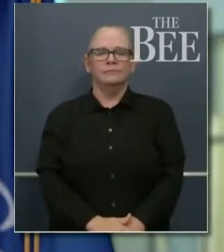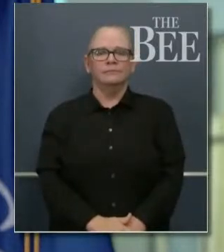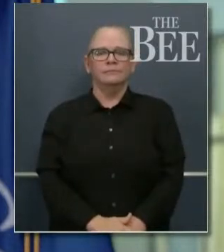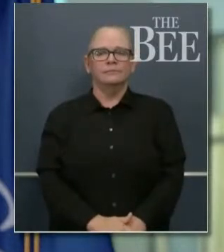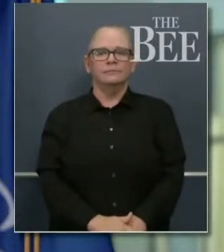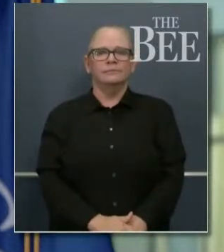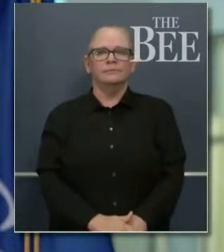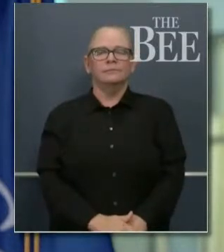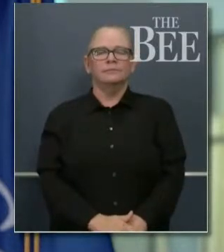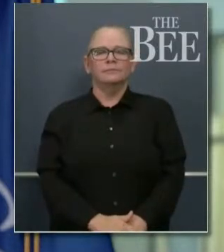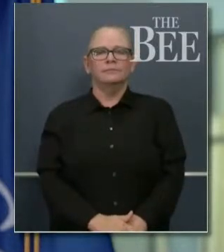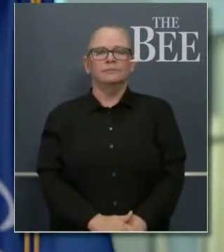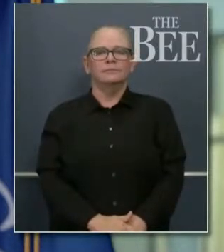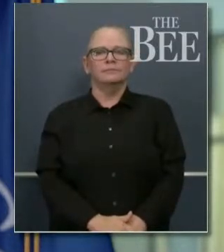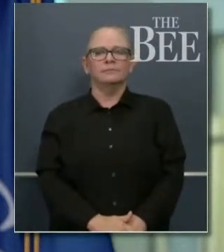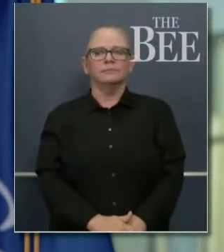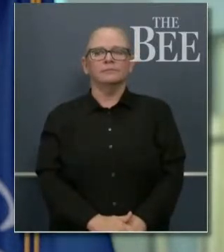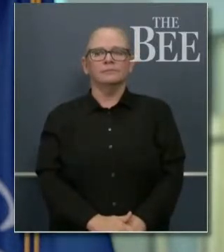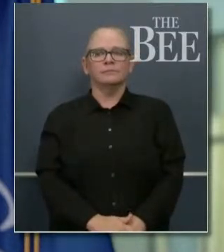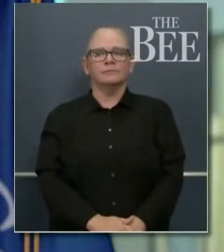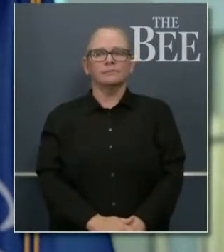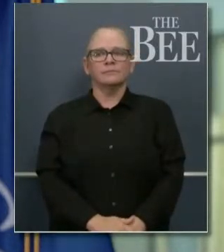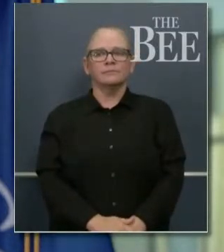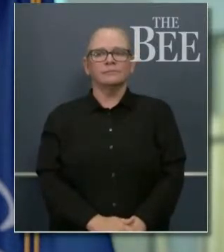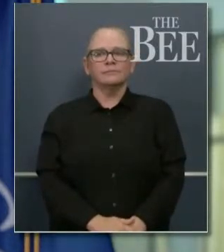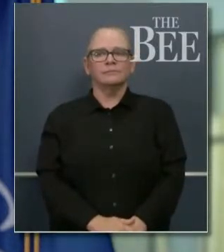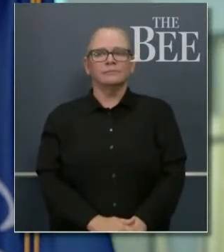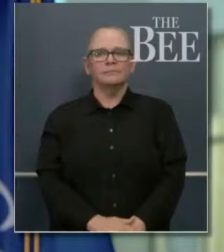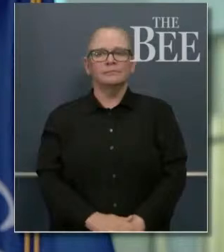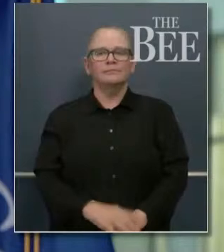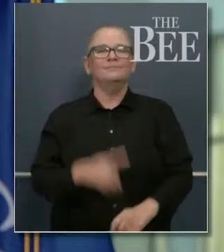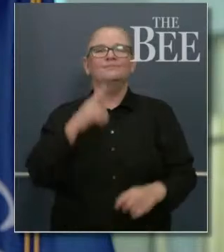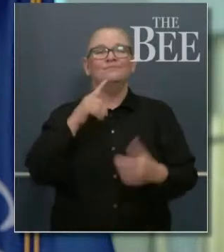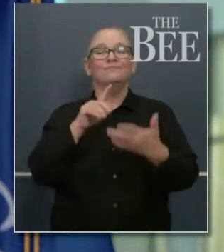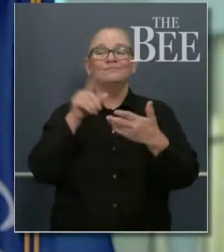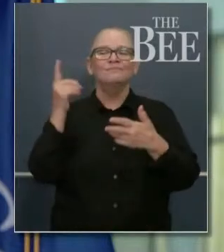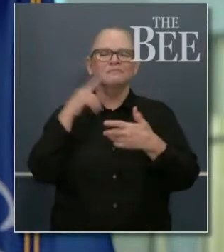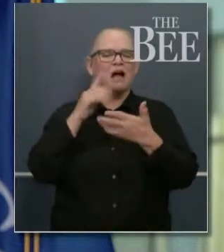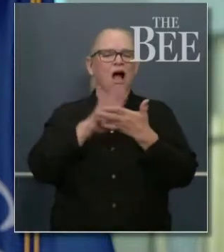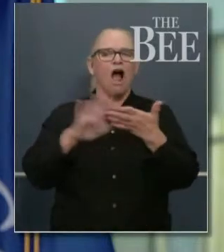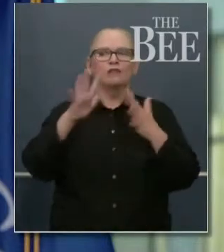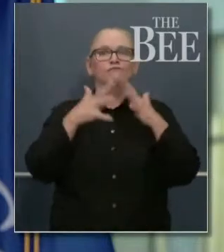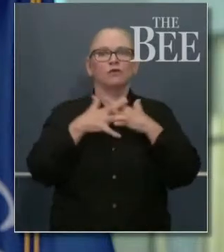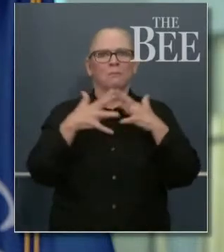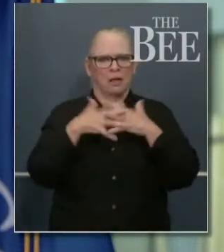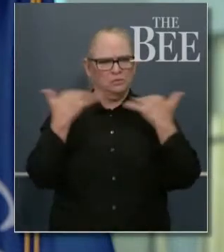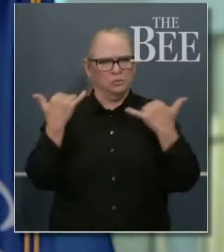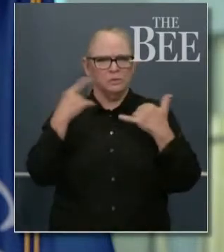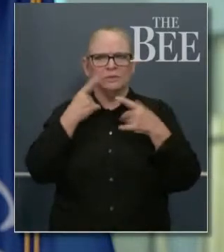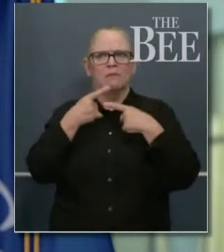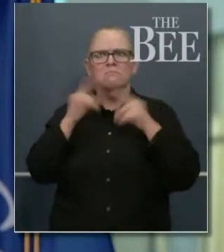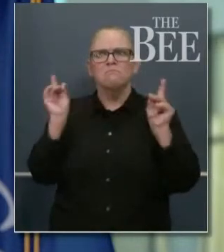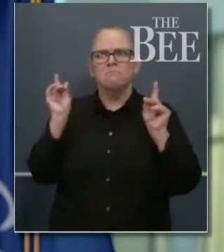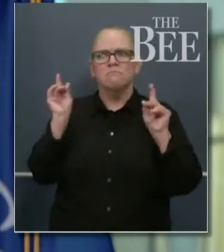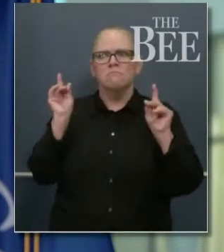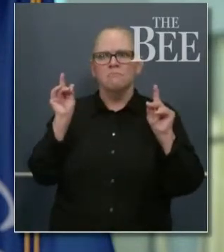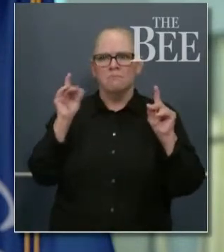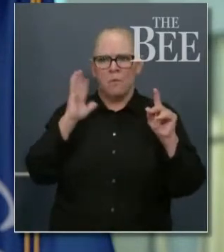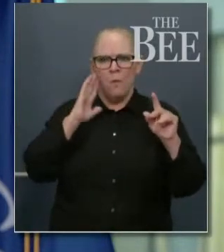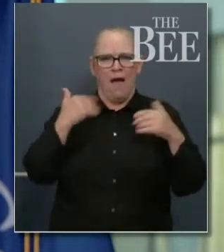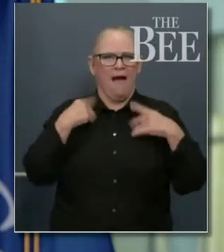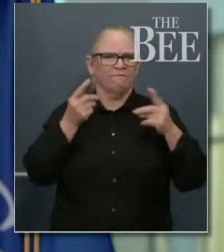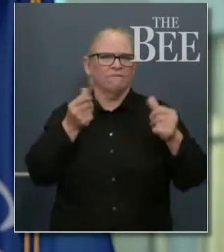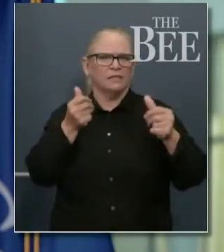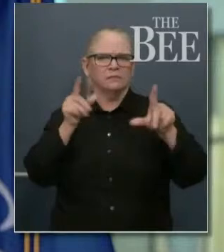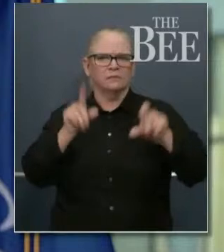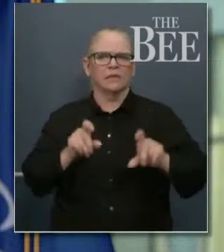Governor, wanted to ask about college football. The Big Ten Conference announced today that new rapid testing protocols are going to allow its programs to move